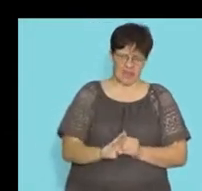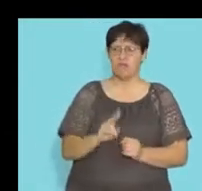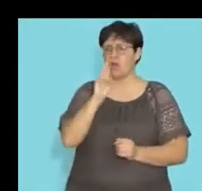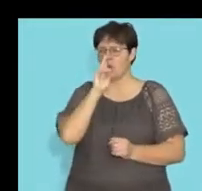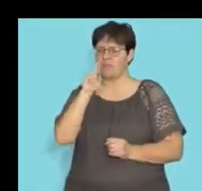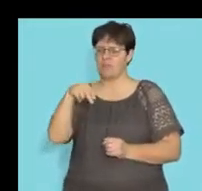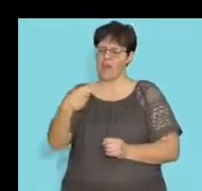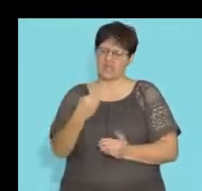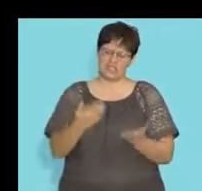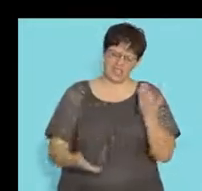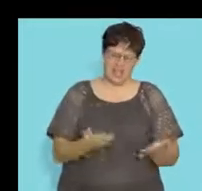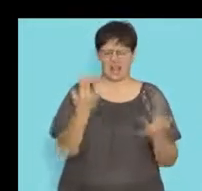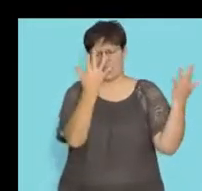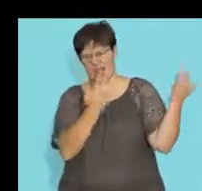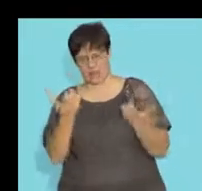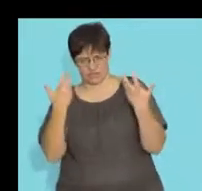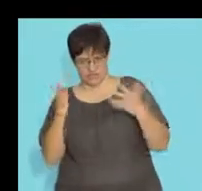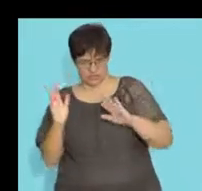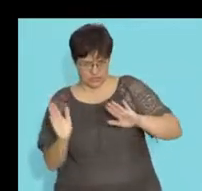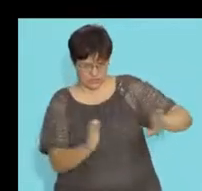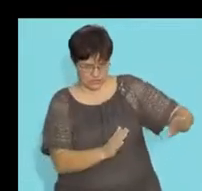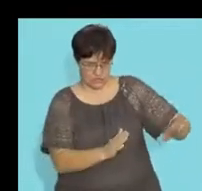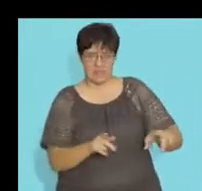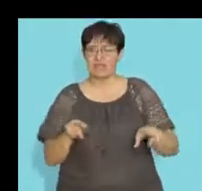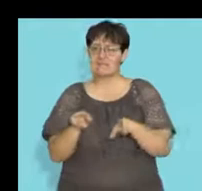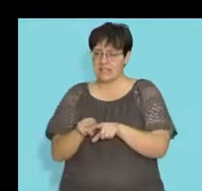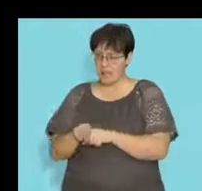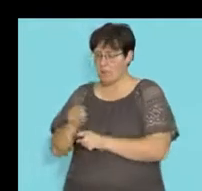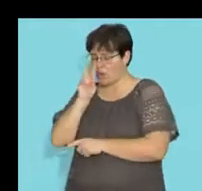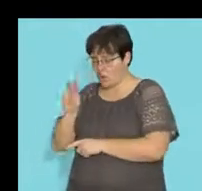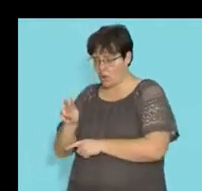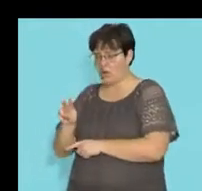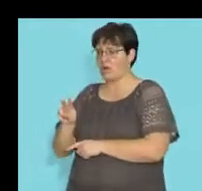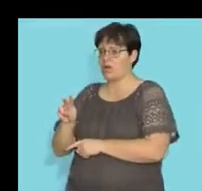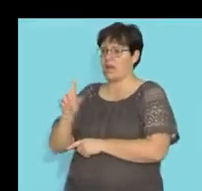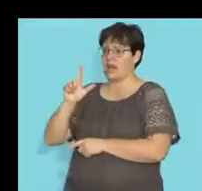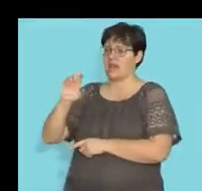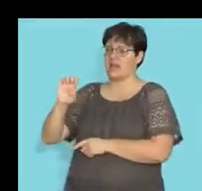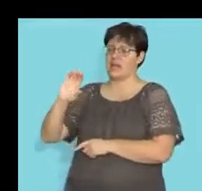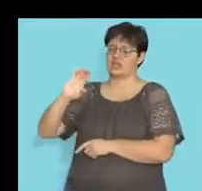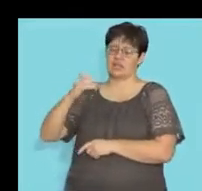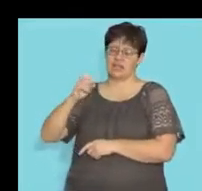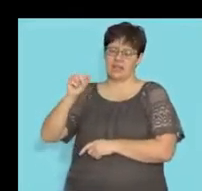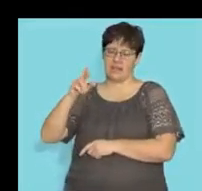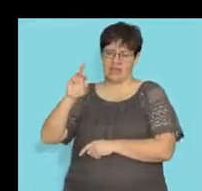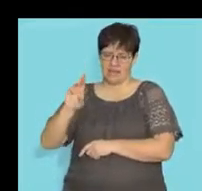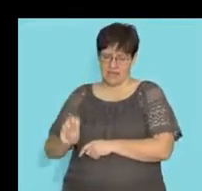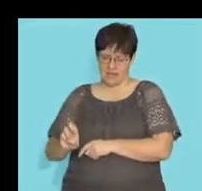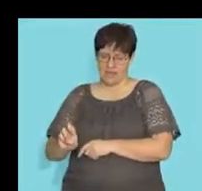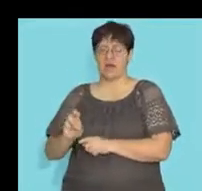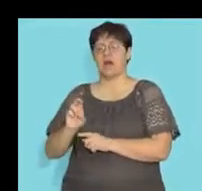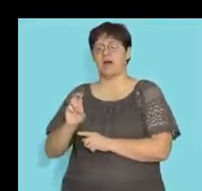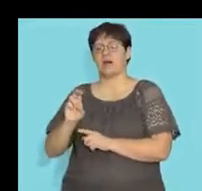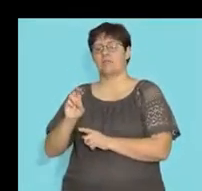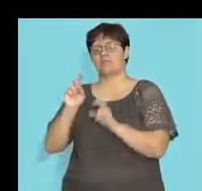at the pH scale, we looked at pH calculations, and we also looked at the application of Le Chatelier's principle